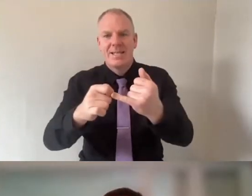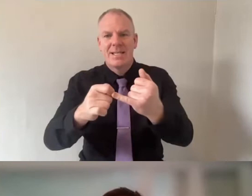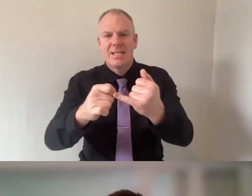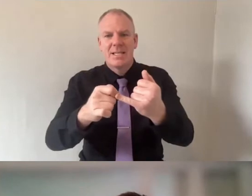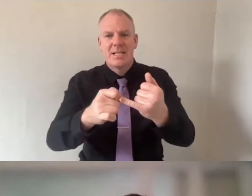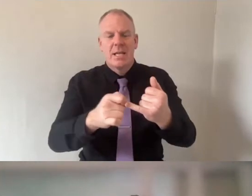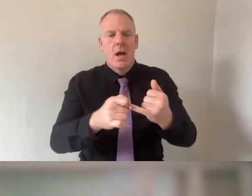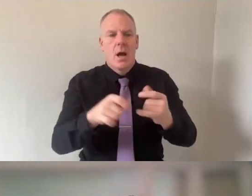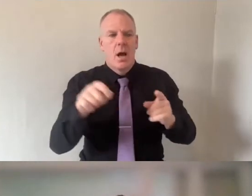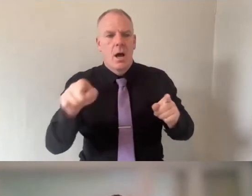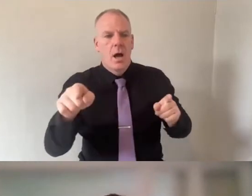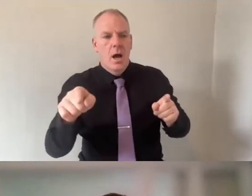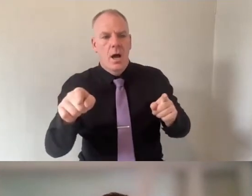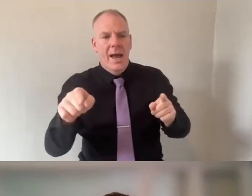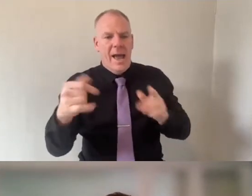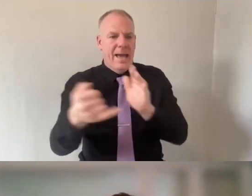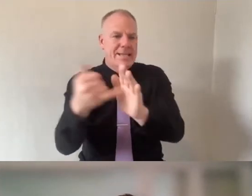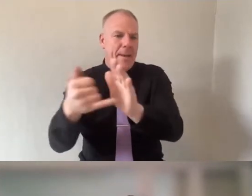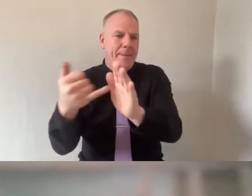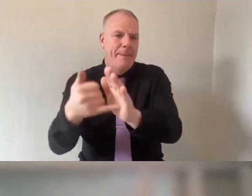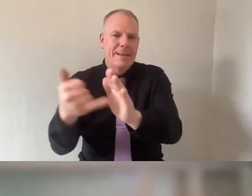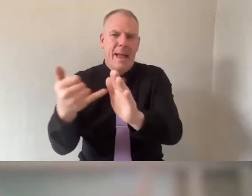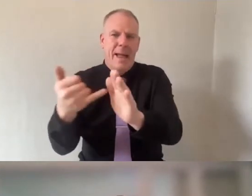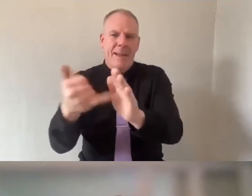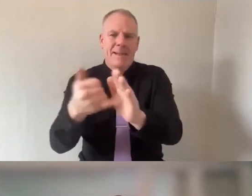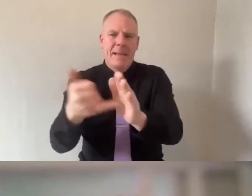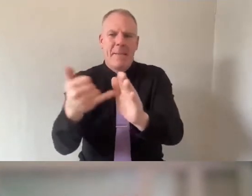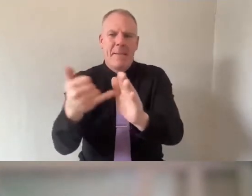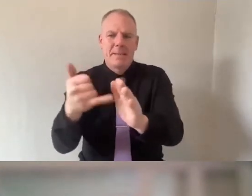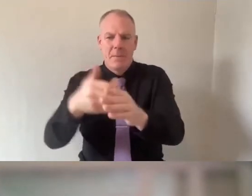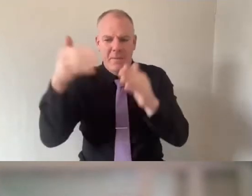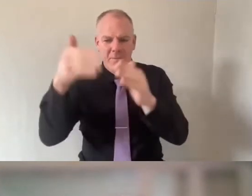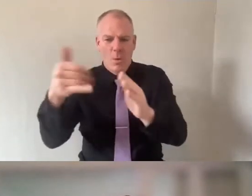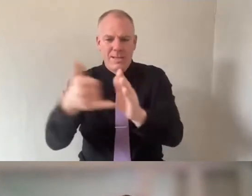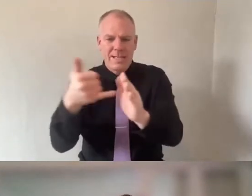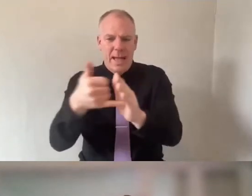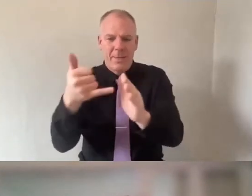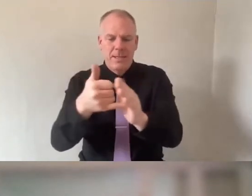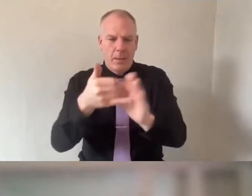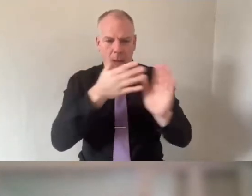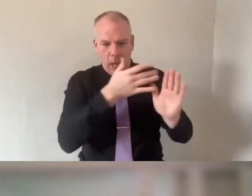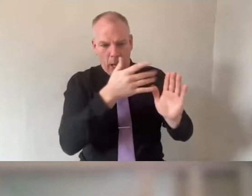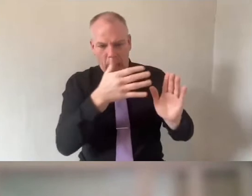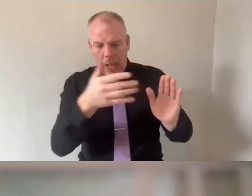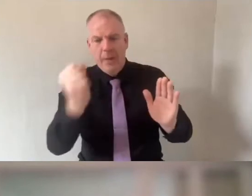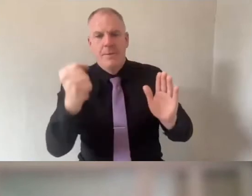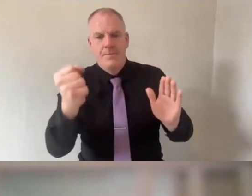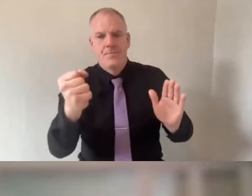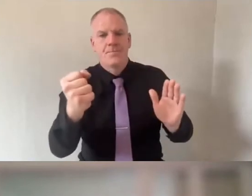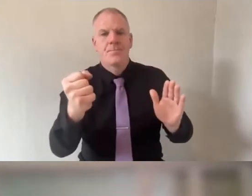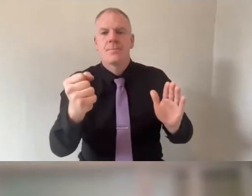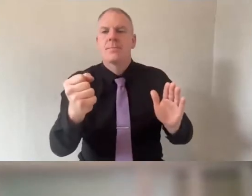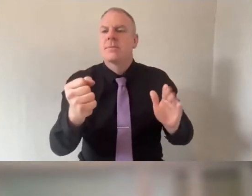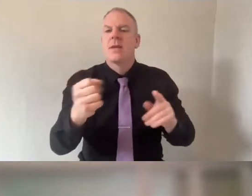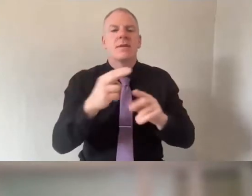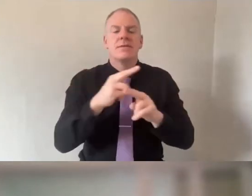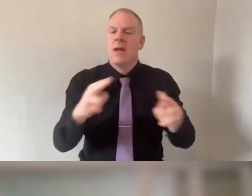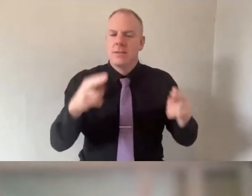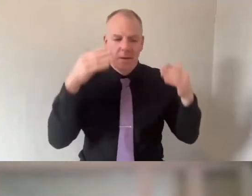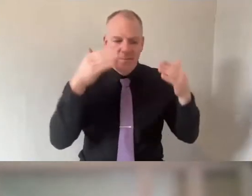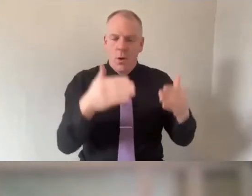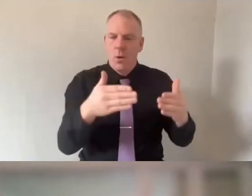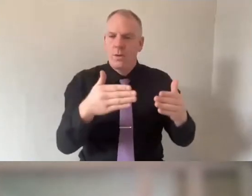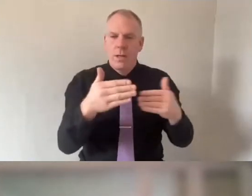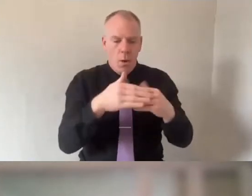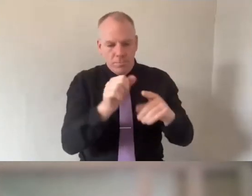too interested in what the exam is at the end, so they just want to get to that point, rather than perhaps concentrating and putting